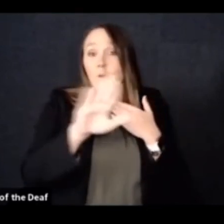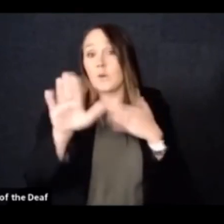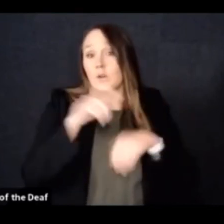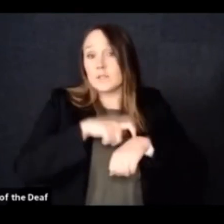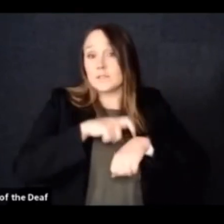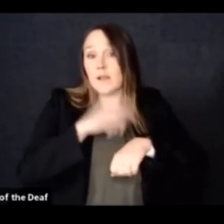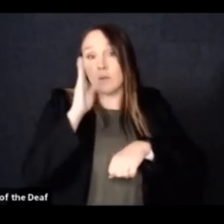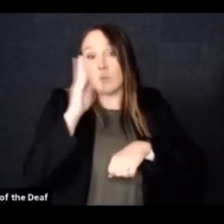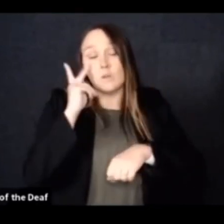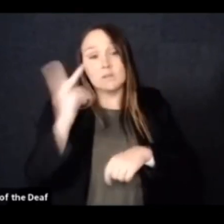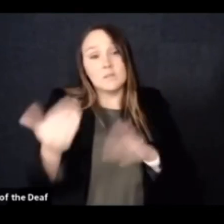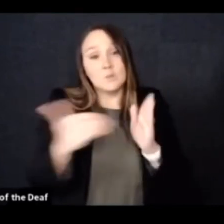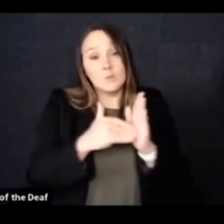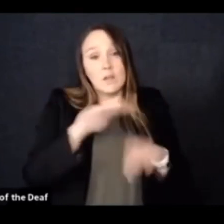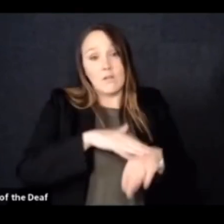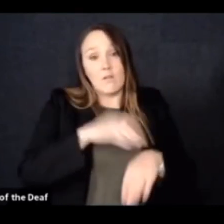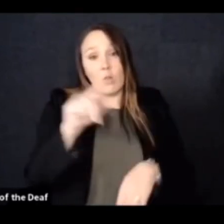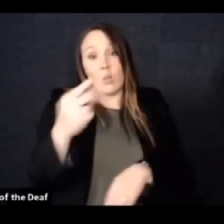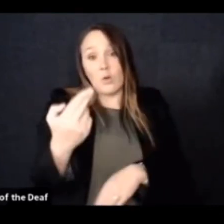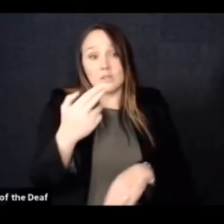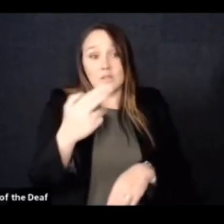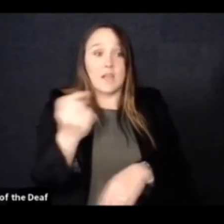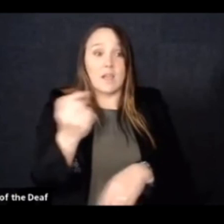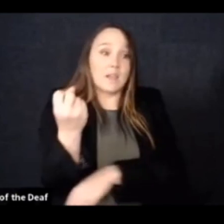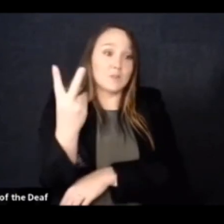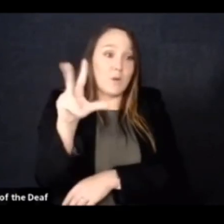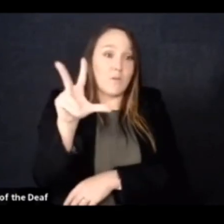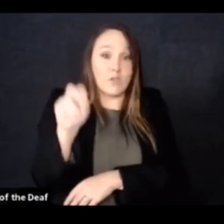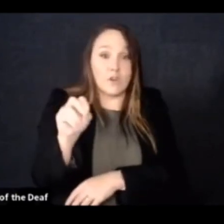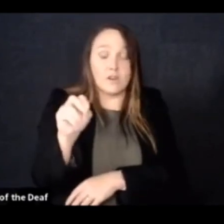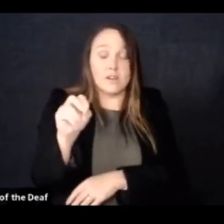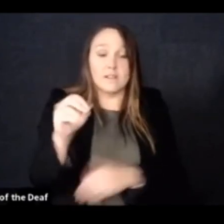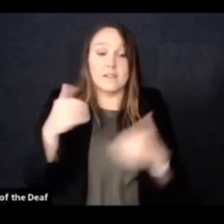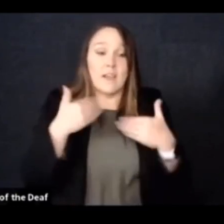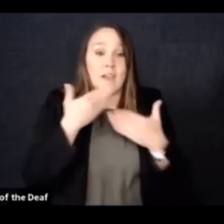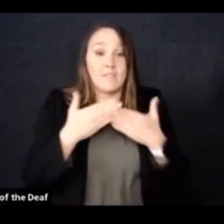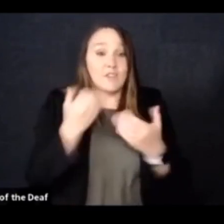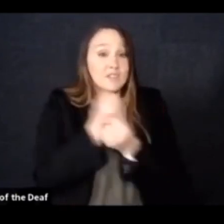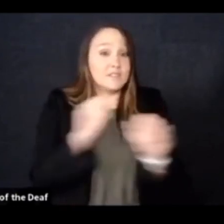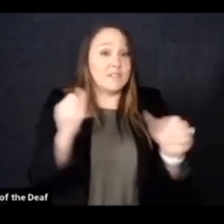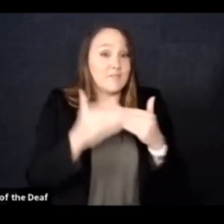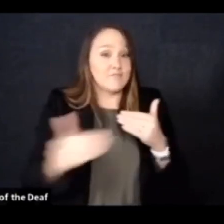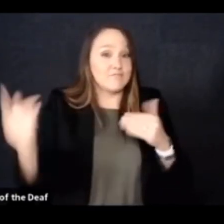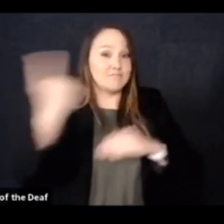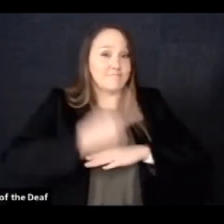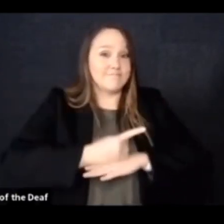and we will see you again on Thursday at 12:30. Have a good and safe rest of your day.